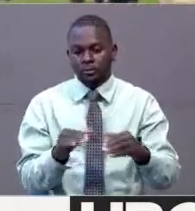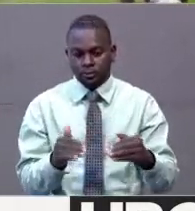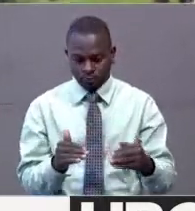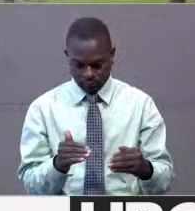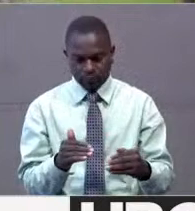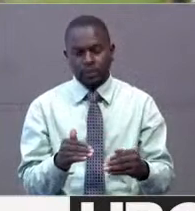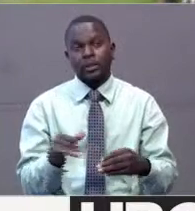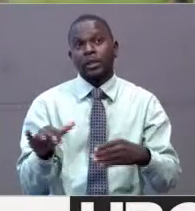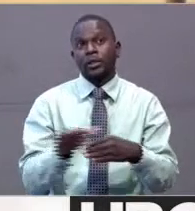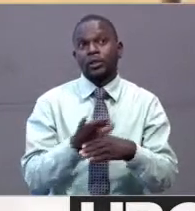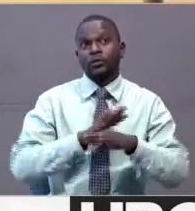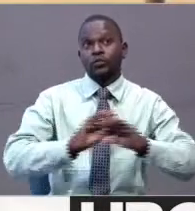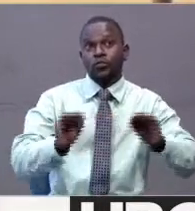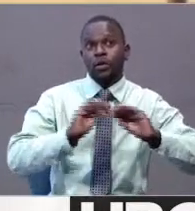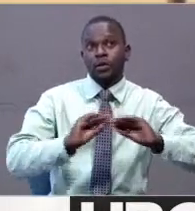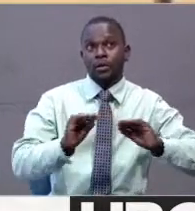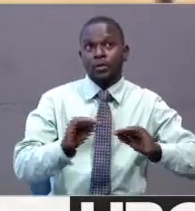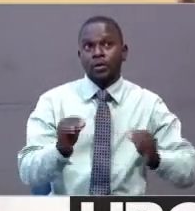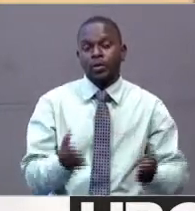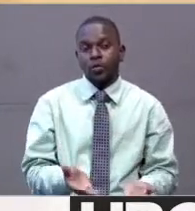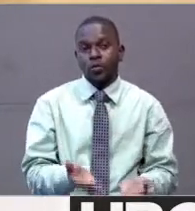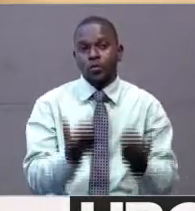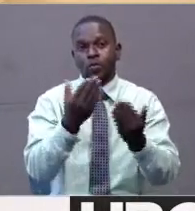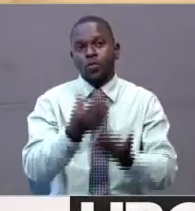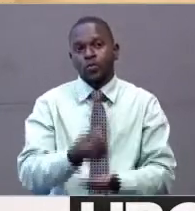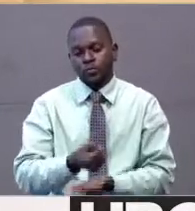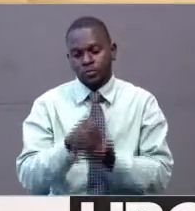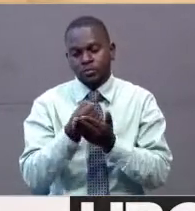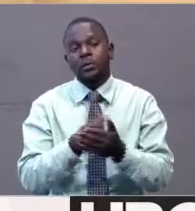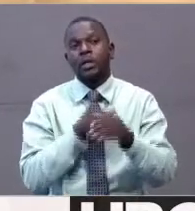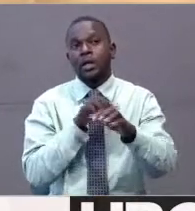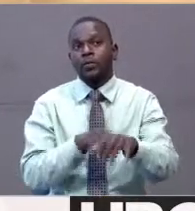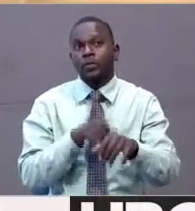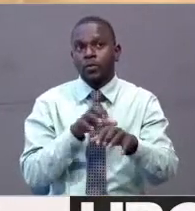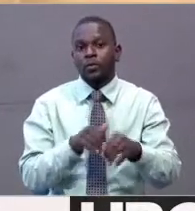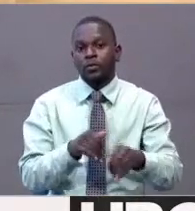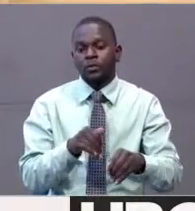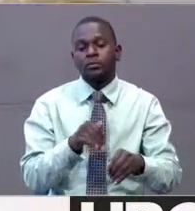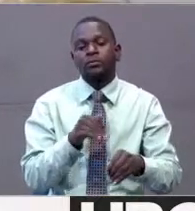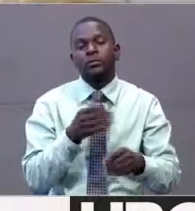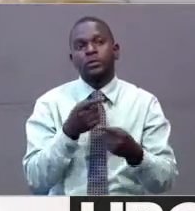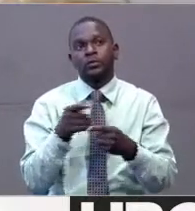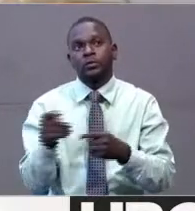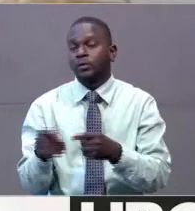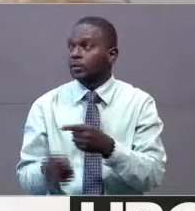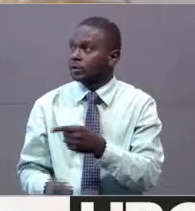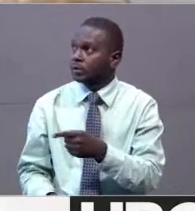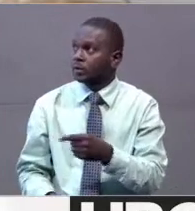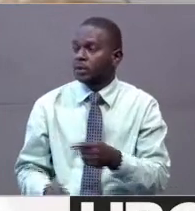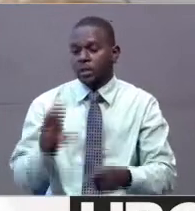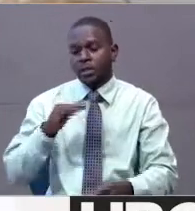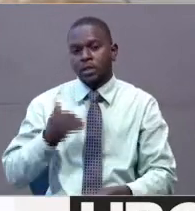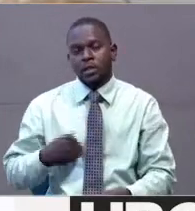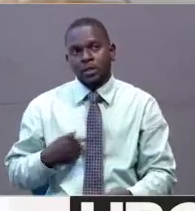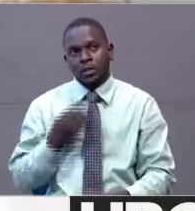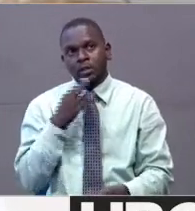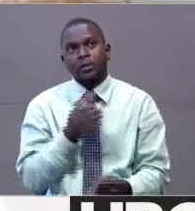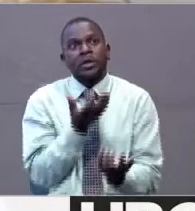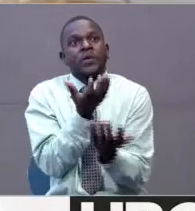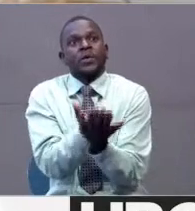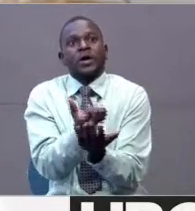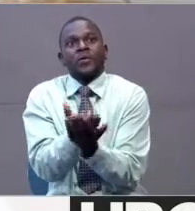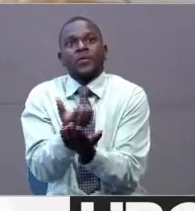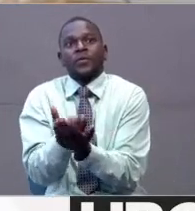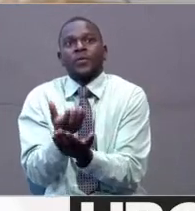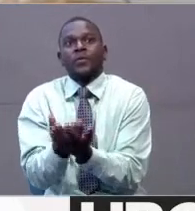about the training and hoped for improvements in their agricultural portfolios. Abachara tureke kutegengaro